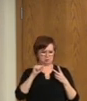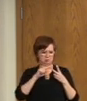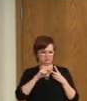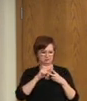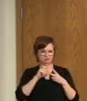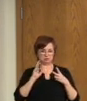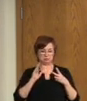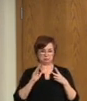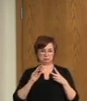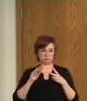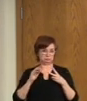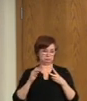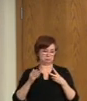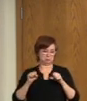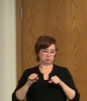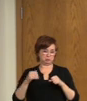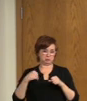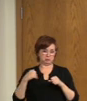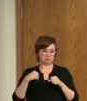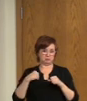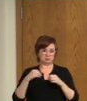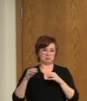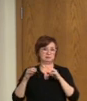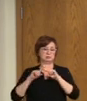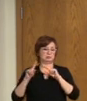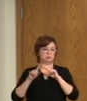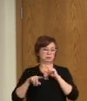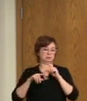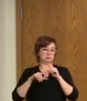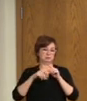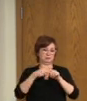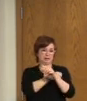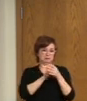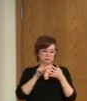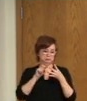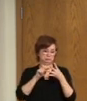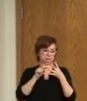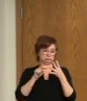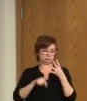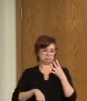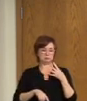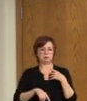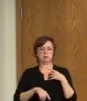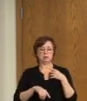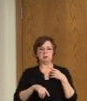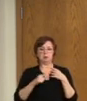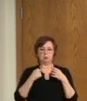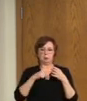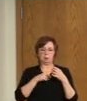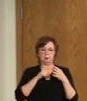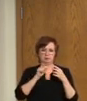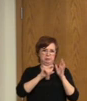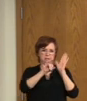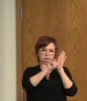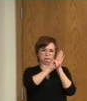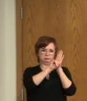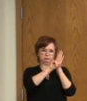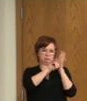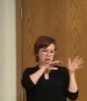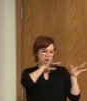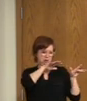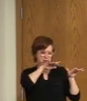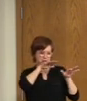the hot spots are that we're seeing within the province. I won't say that we won't do it, but I will say that it'll be under